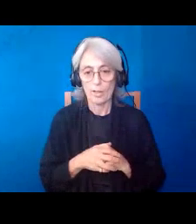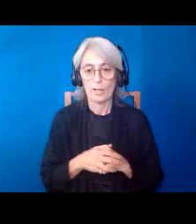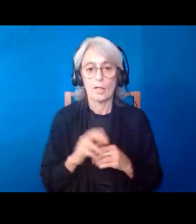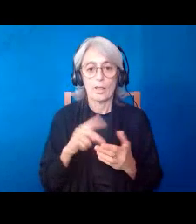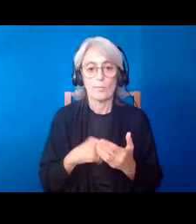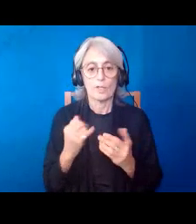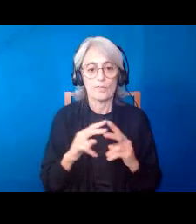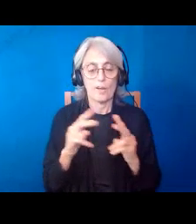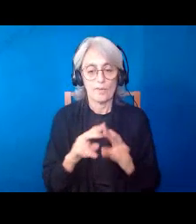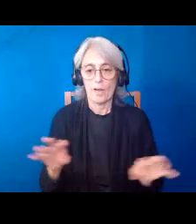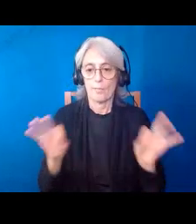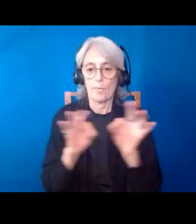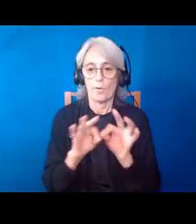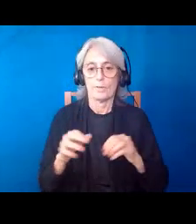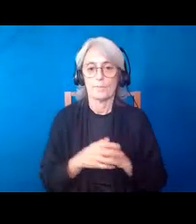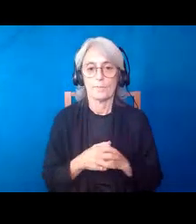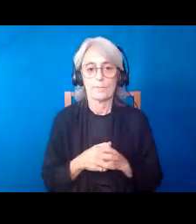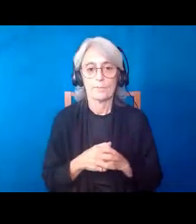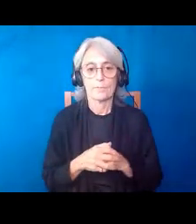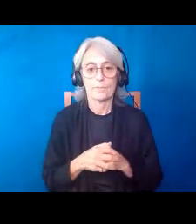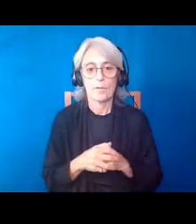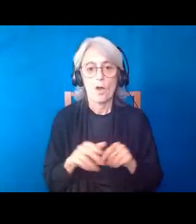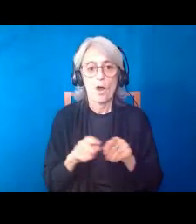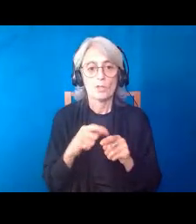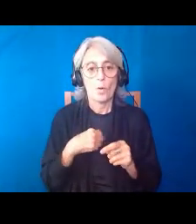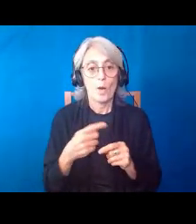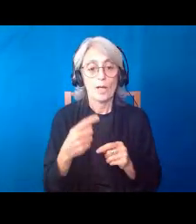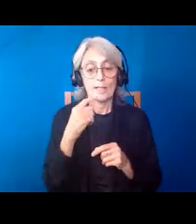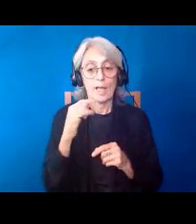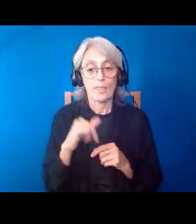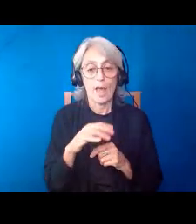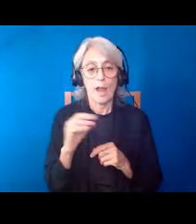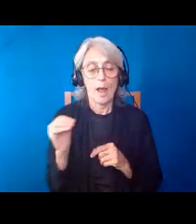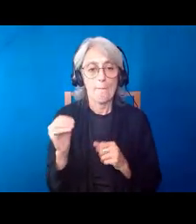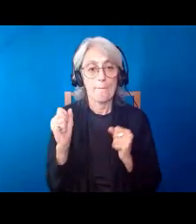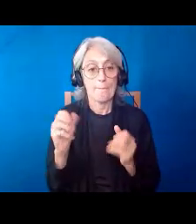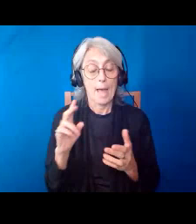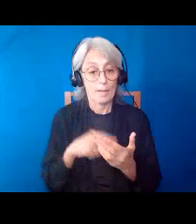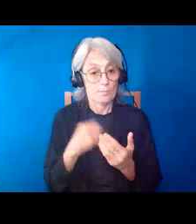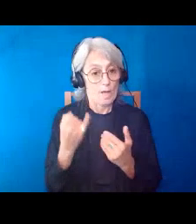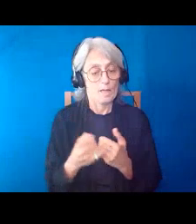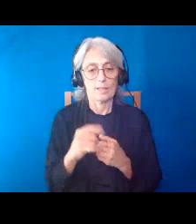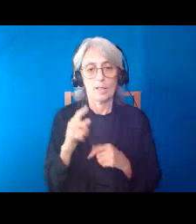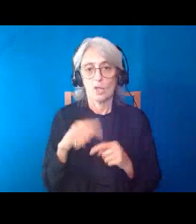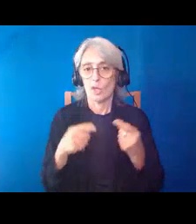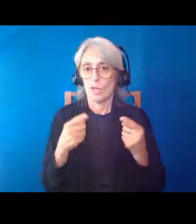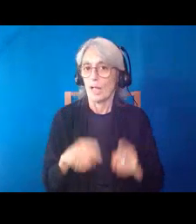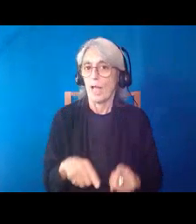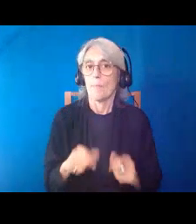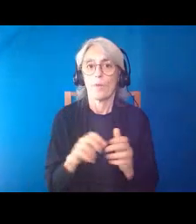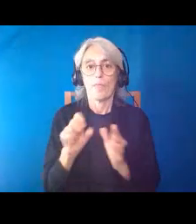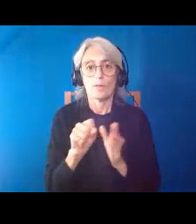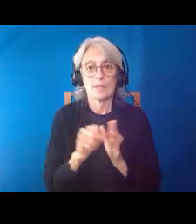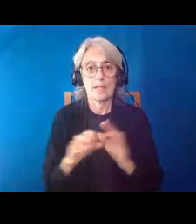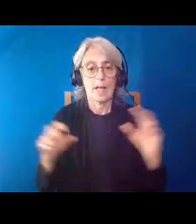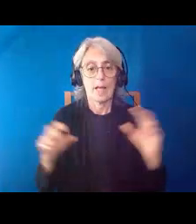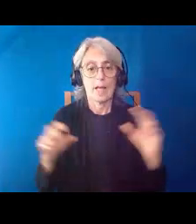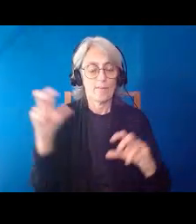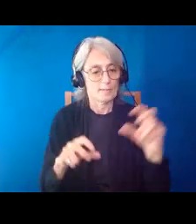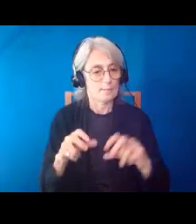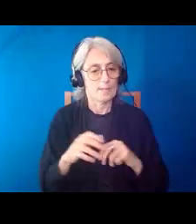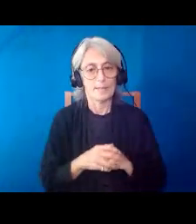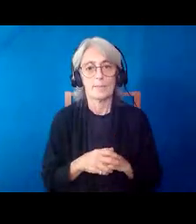important. And I will also just say that a lot of these projects wouldn't happen if it wasn't for state investments. We are talking about some of